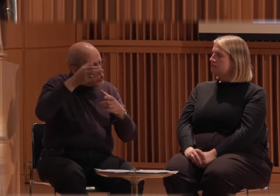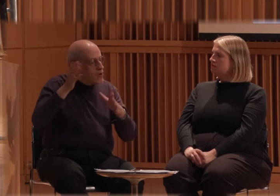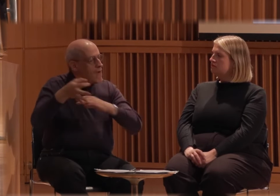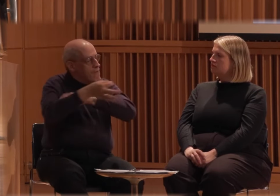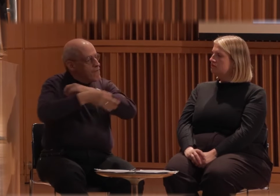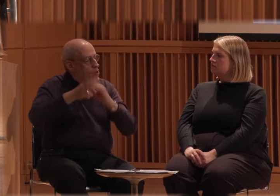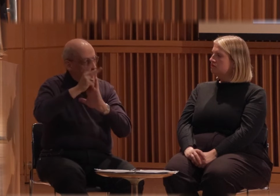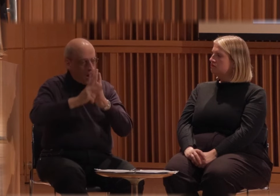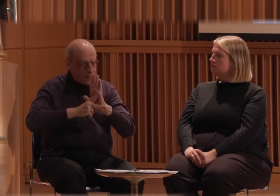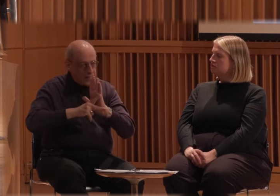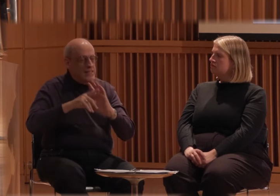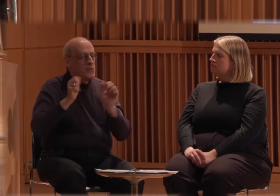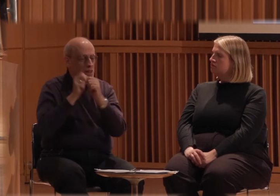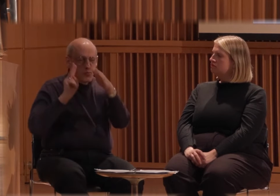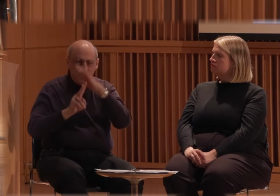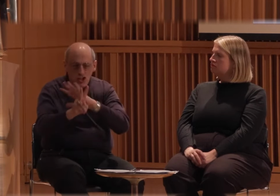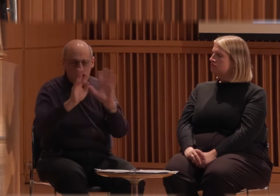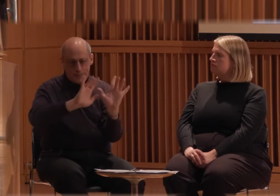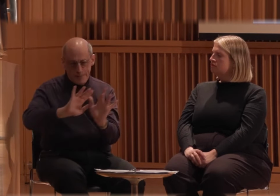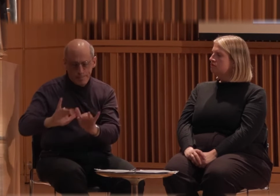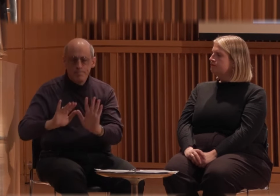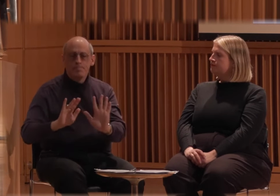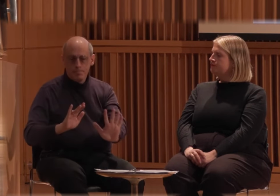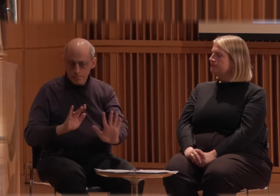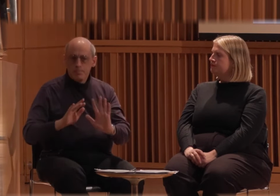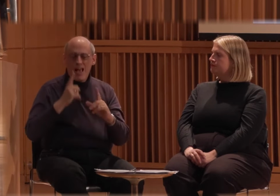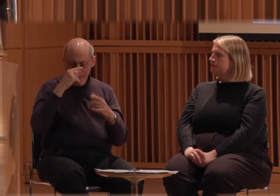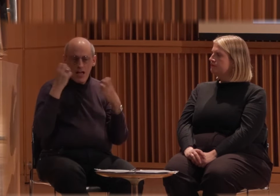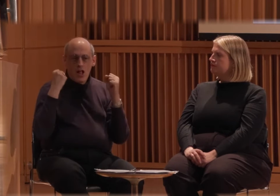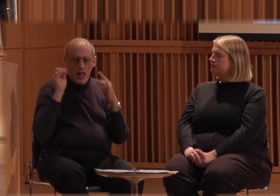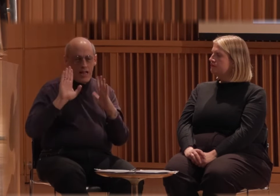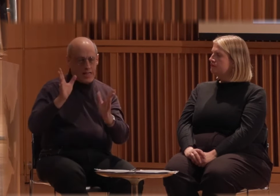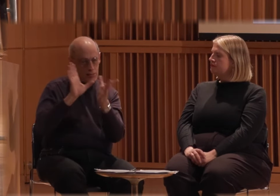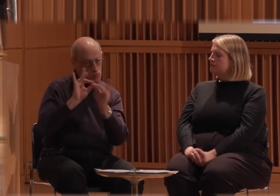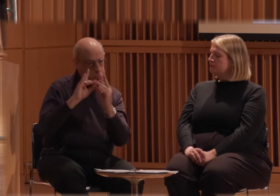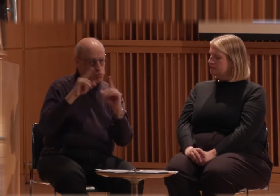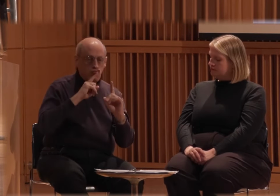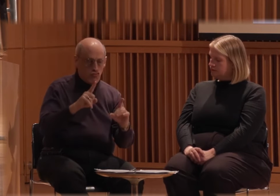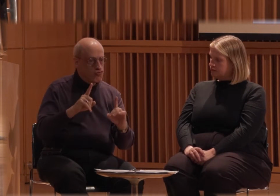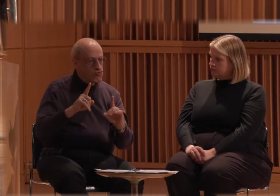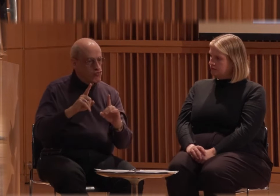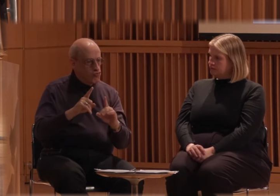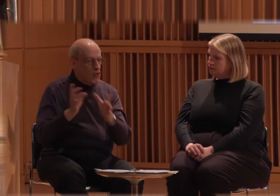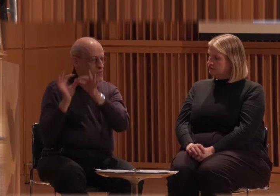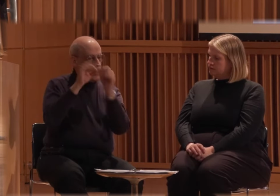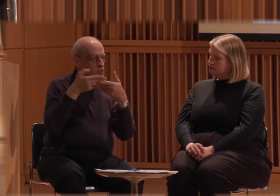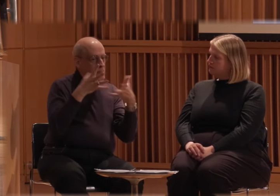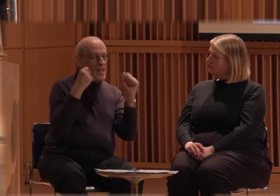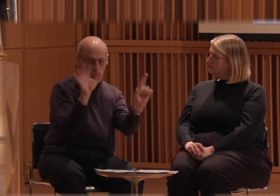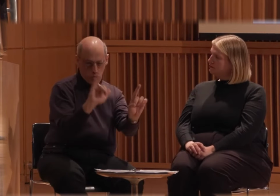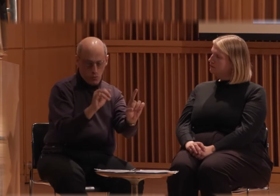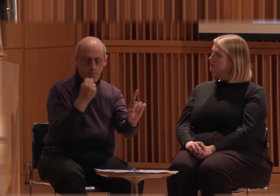and their predictions. But I think a lot of what he says is very applicable to the public health sphere. And I